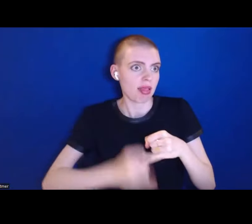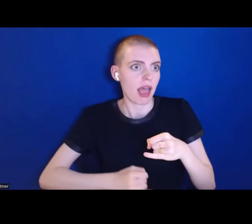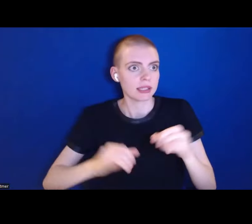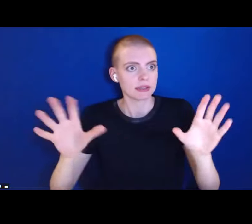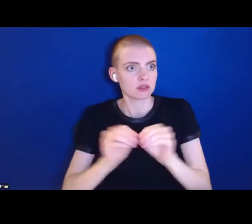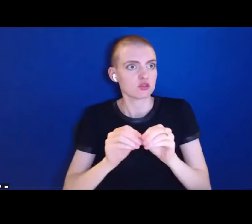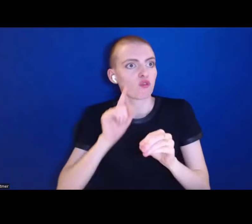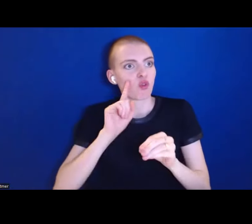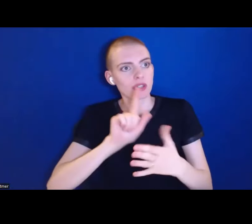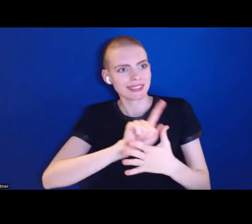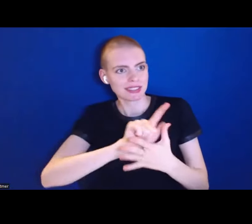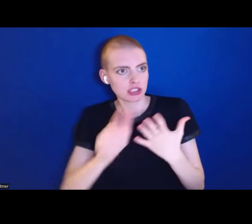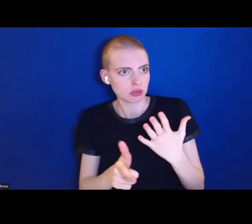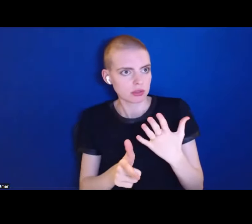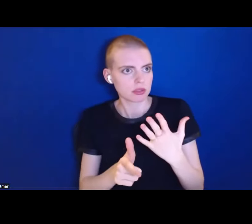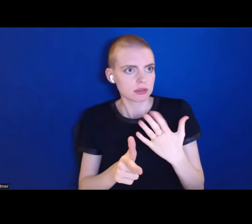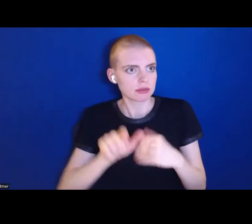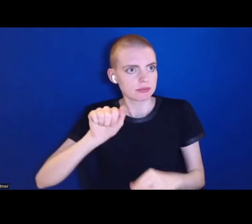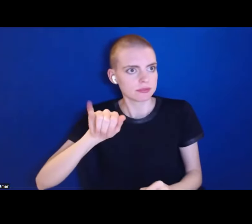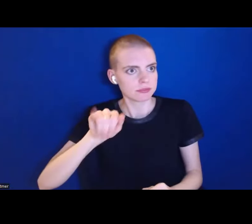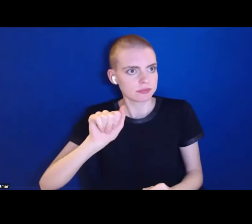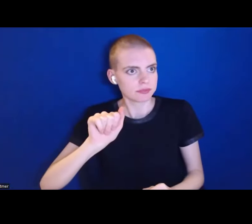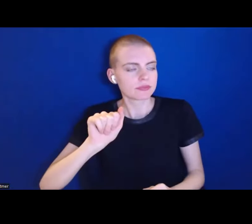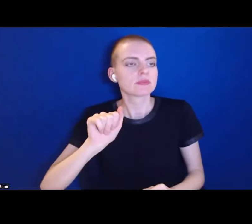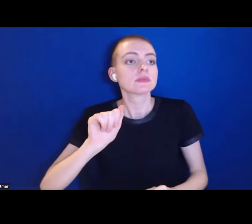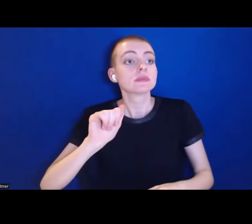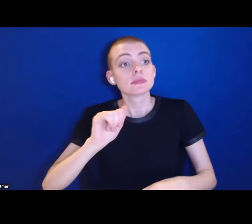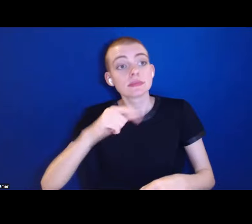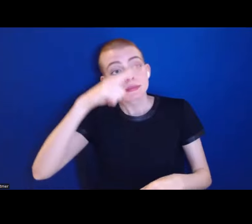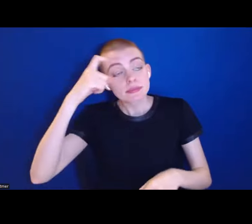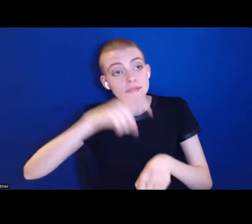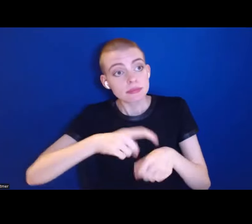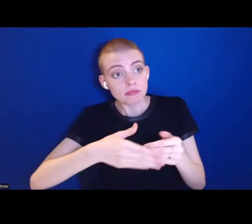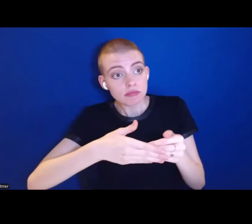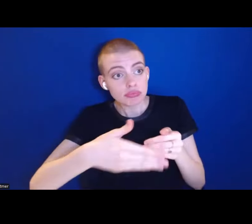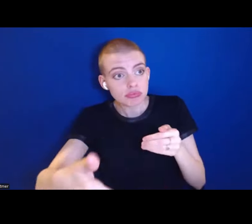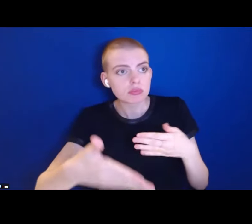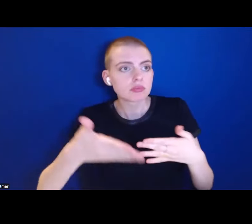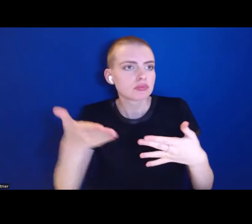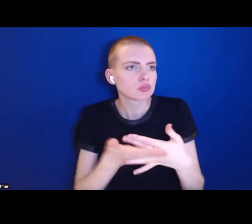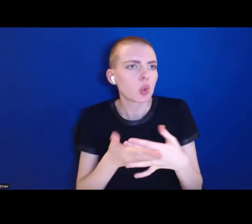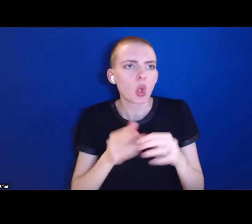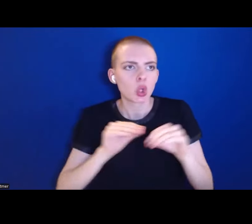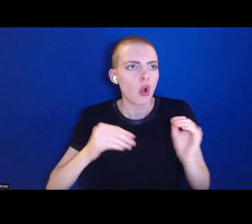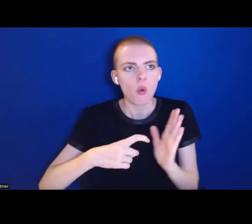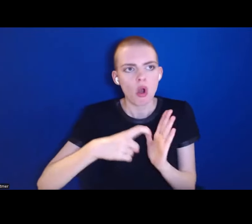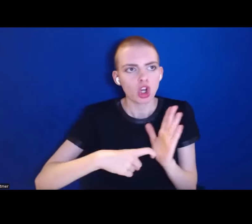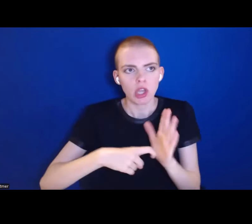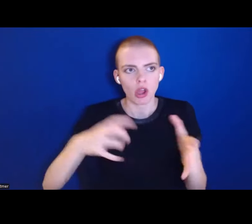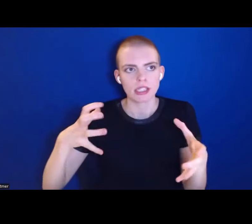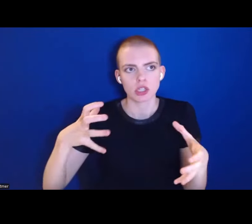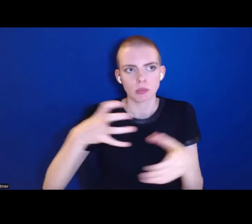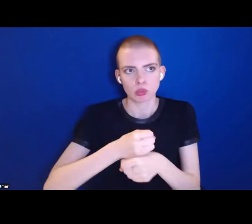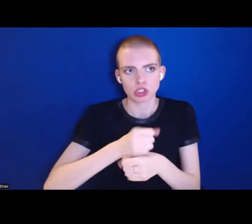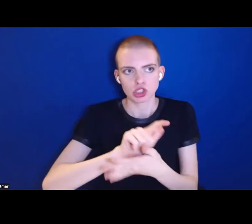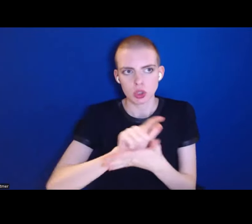This is our last one for the season. We're going to take a break over the summer. There won't be any Archaeology Abridged. There's nothing scheduled for the summer, and then we'll start our